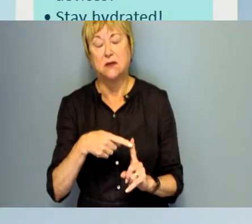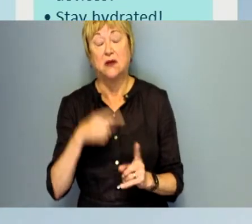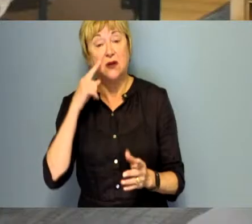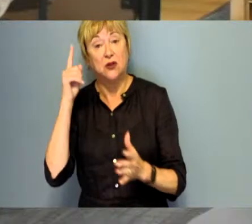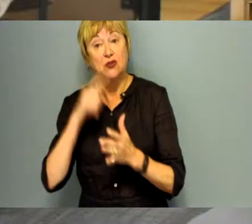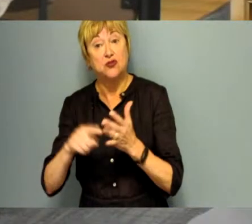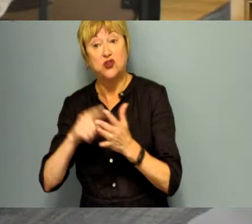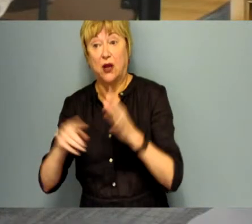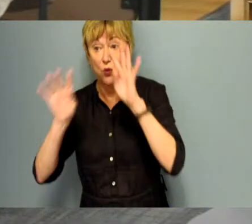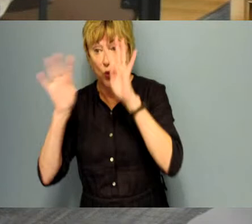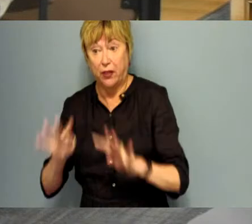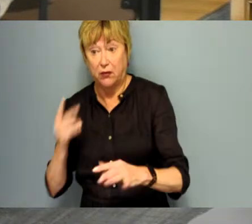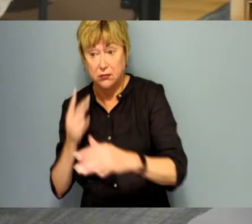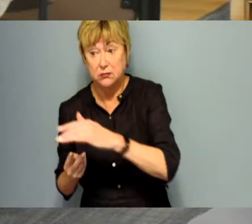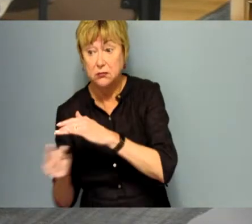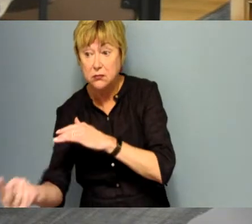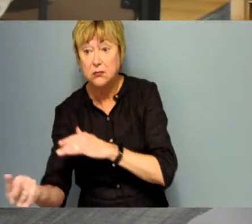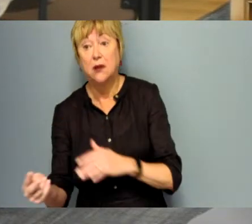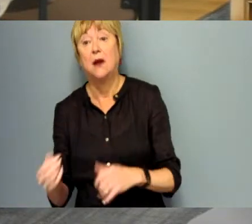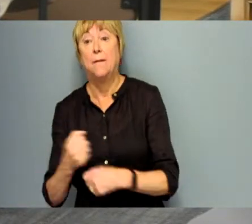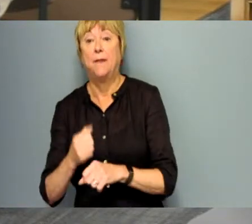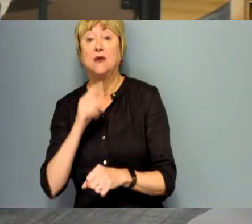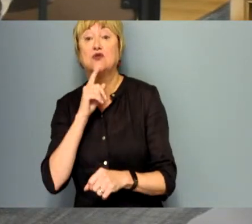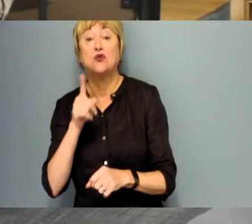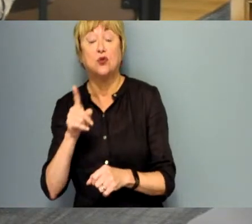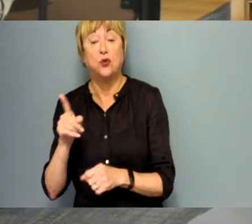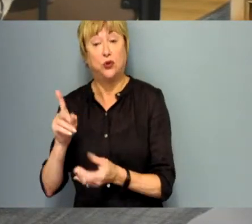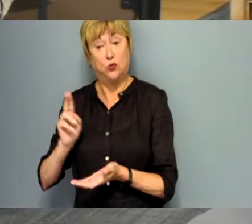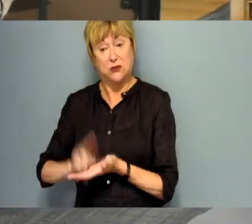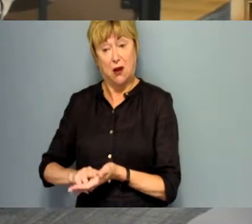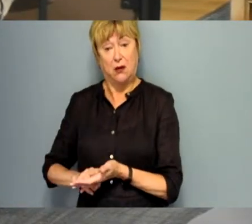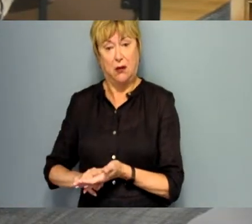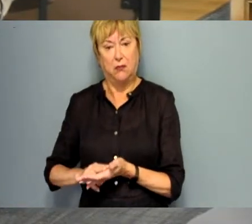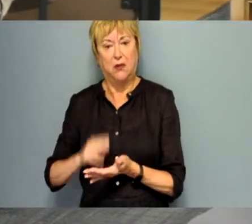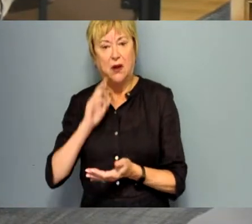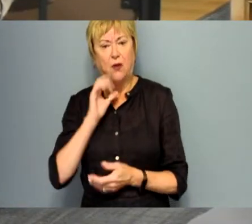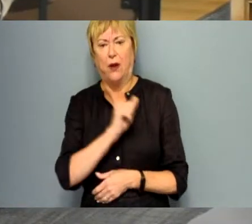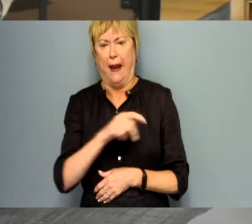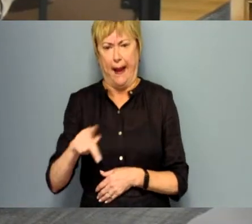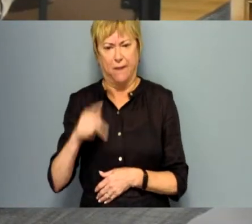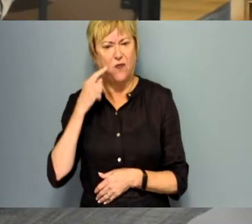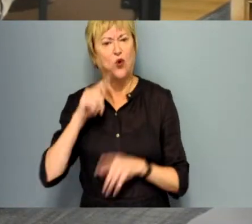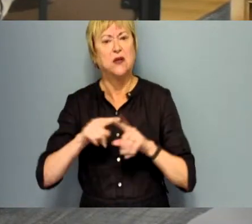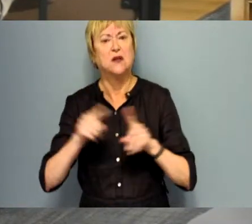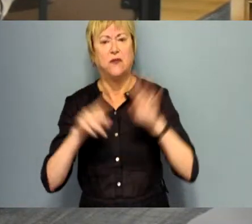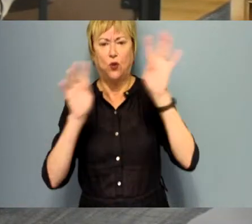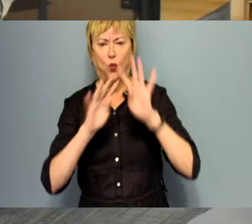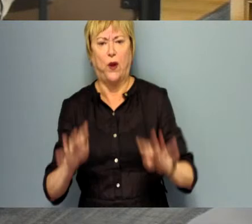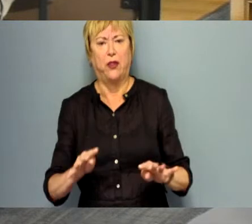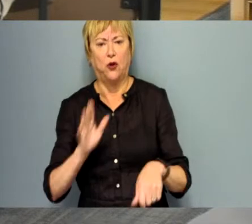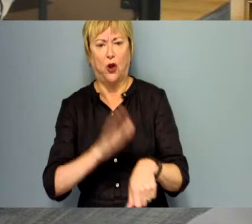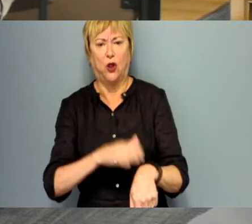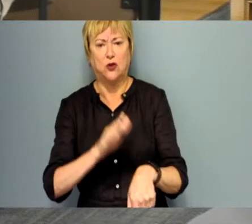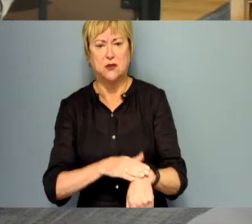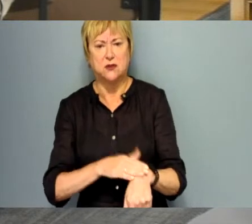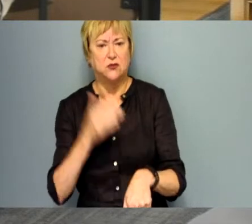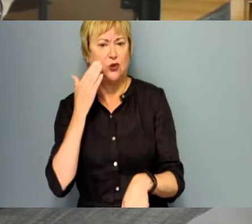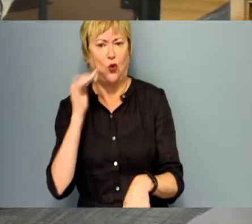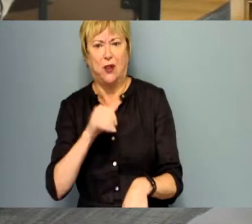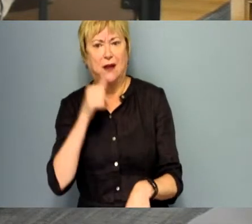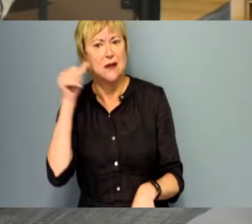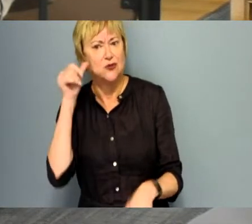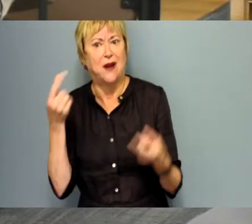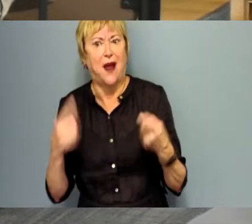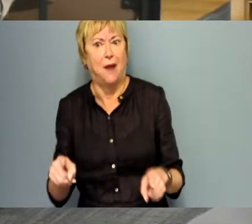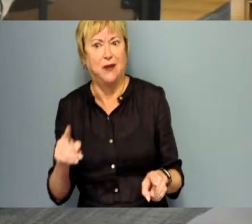forecast. Make sure you sign up for different weather alerts. I think we noticed yesterday the weather can change on a dime. And make